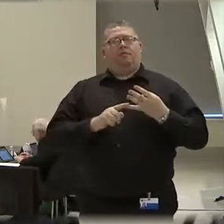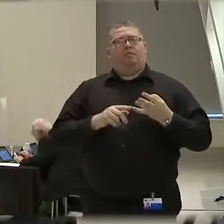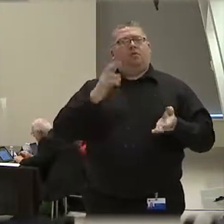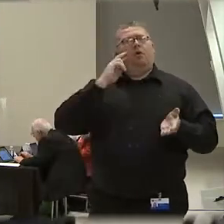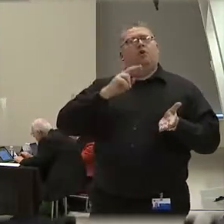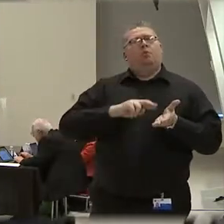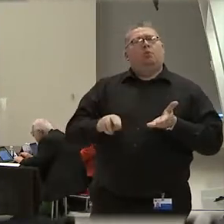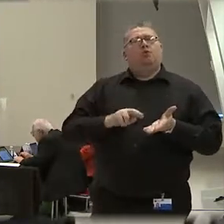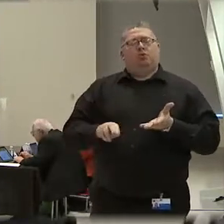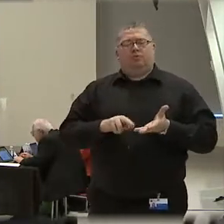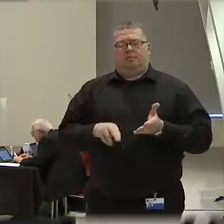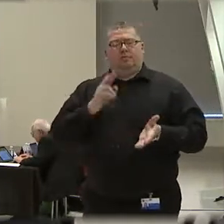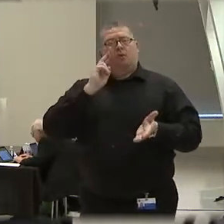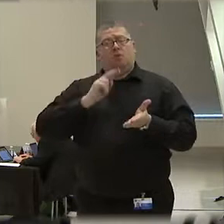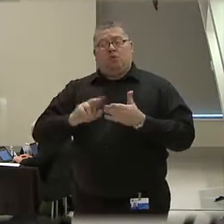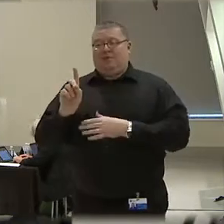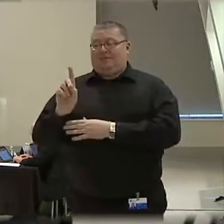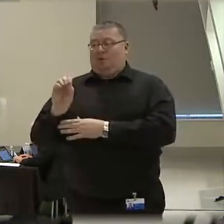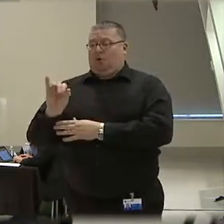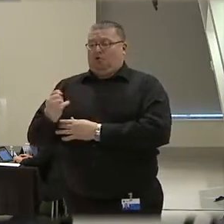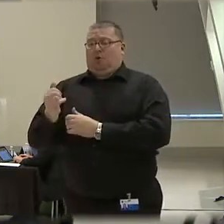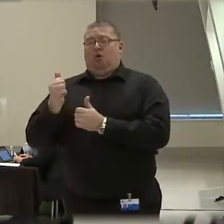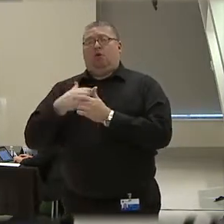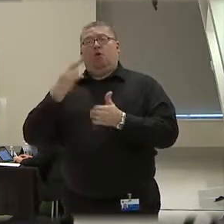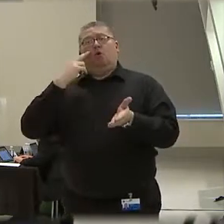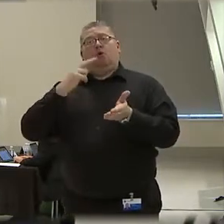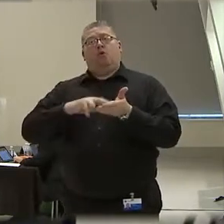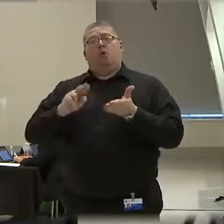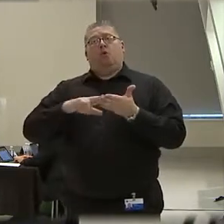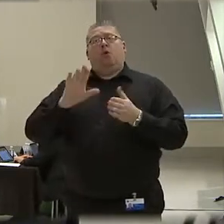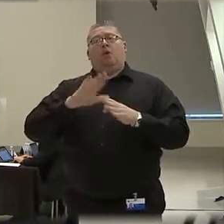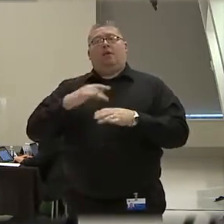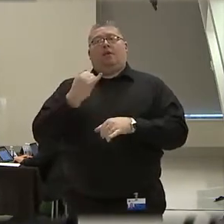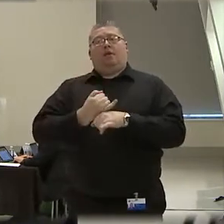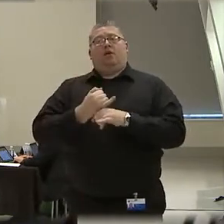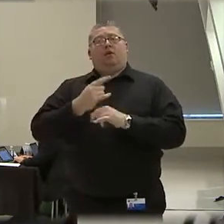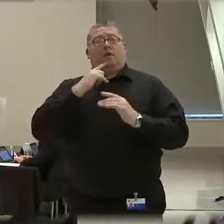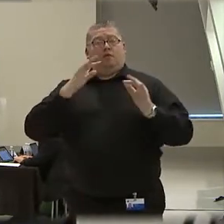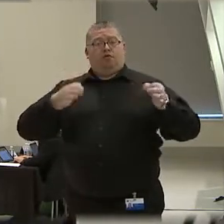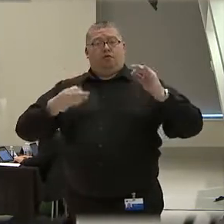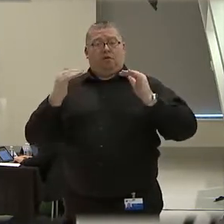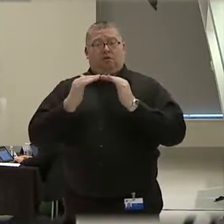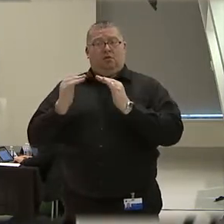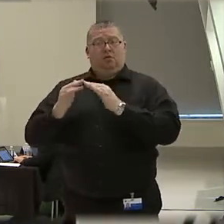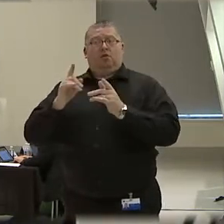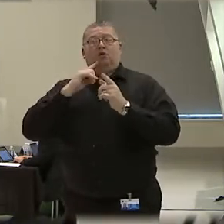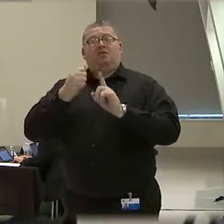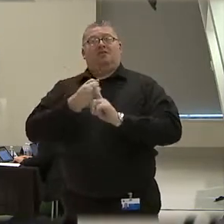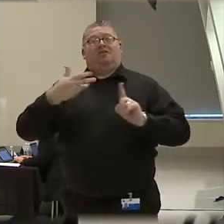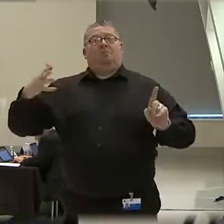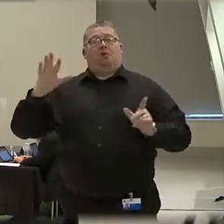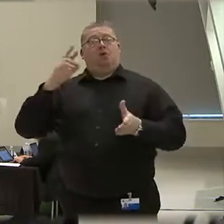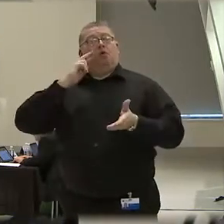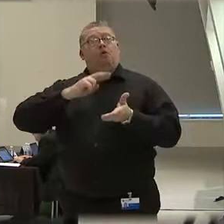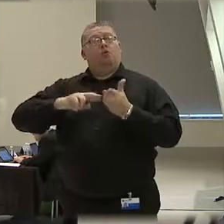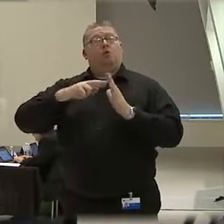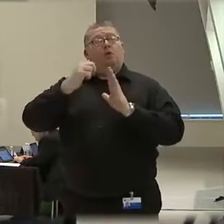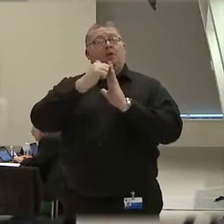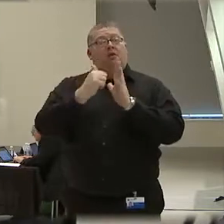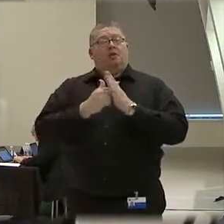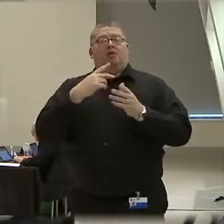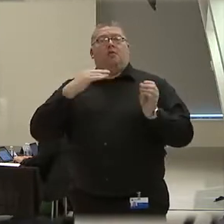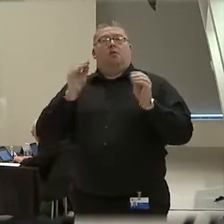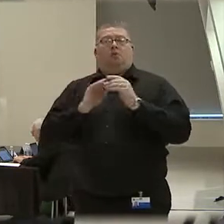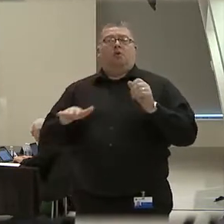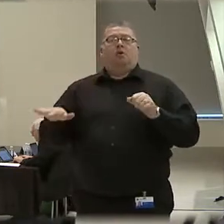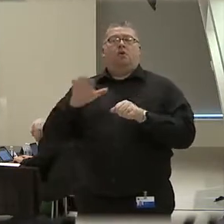research. The Department of Justice, through its research arm, the National Institute of Justice, should expand its research agenda to be more